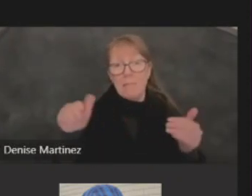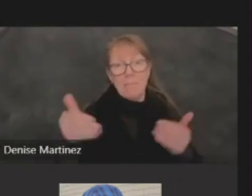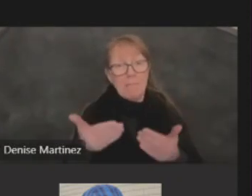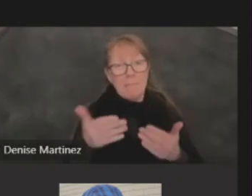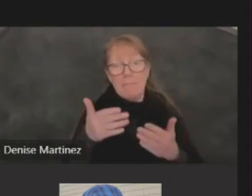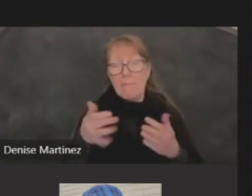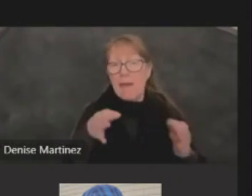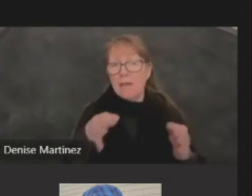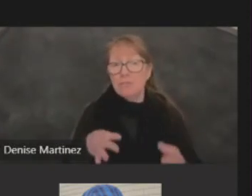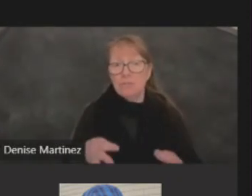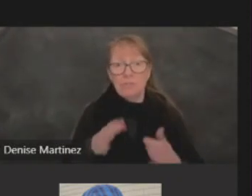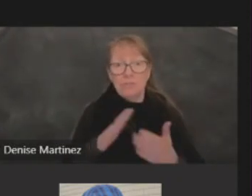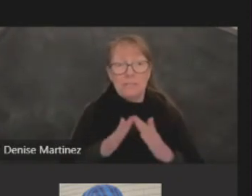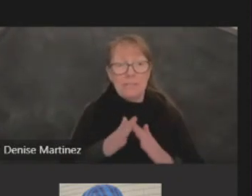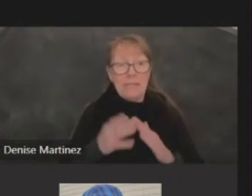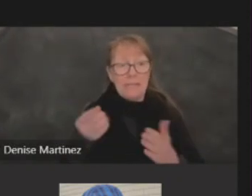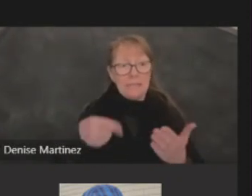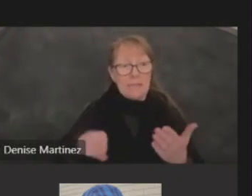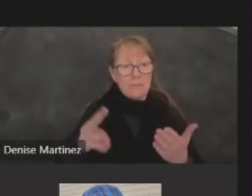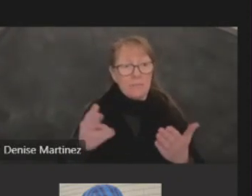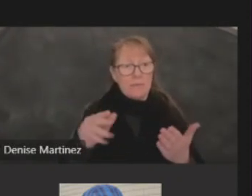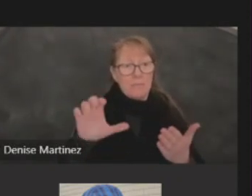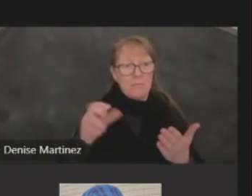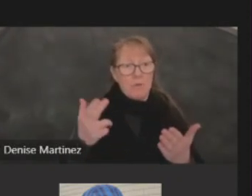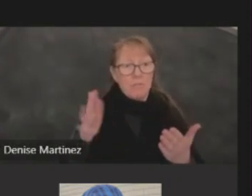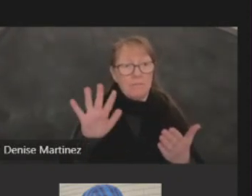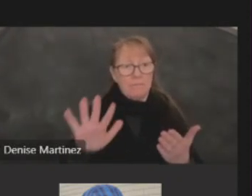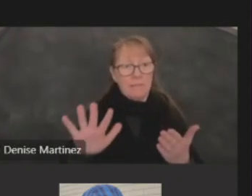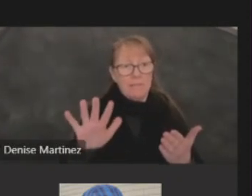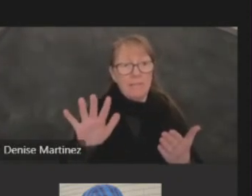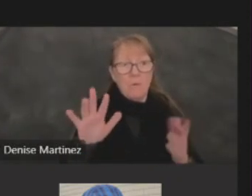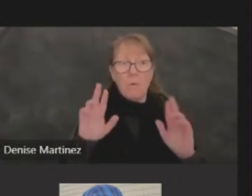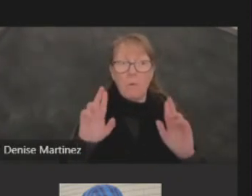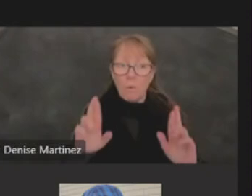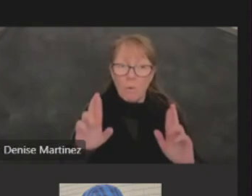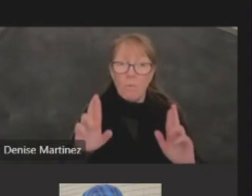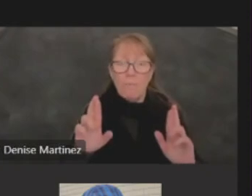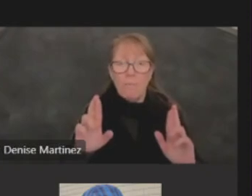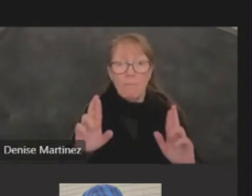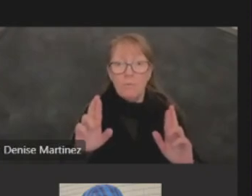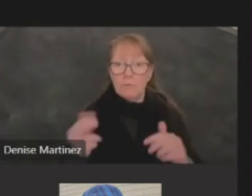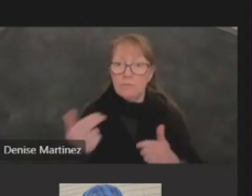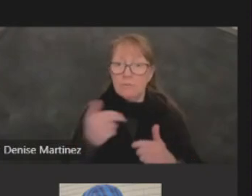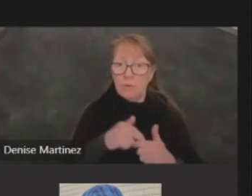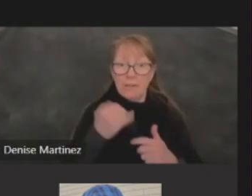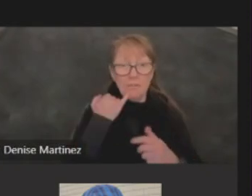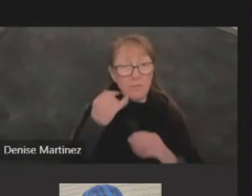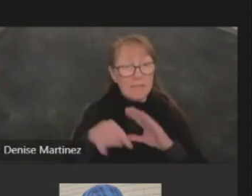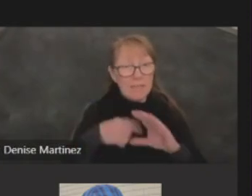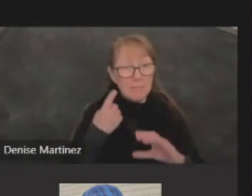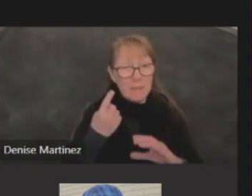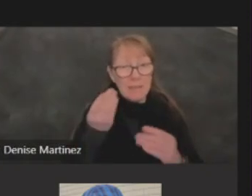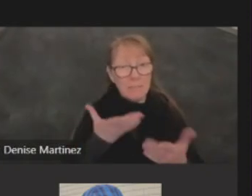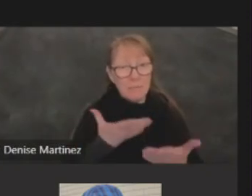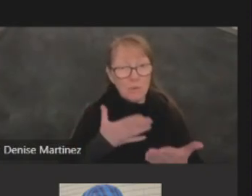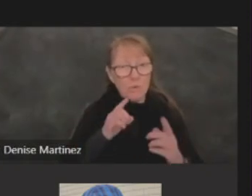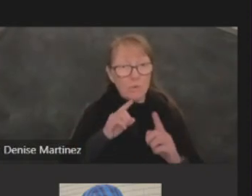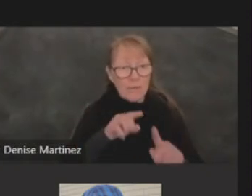are on Zoom, and it'd be great if somebody could email me to let me know that they can attend, and then maybe going